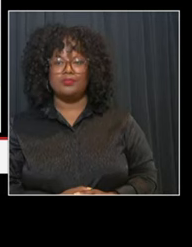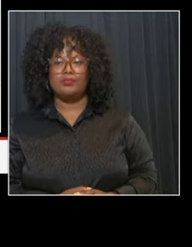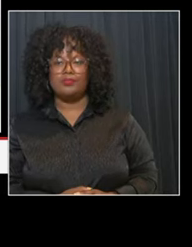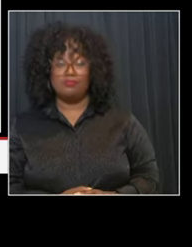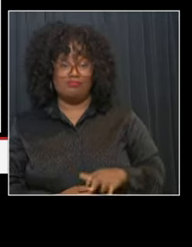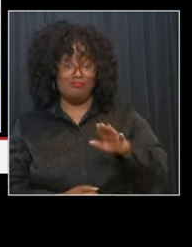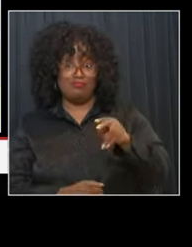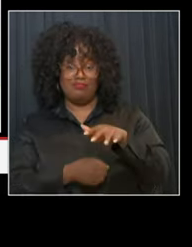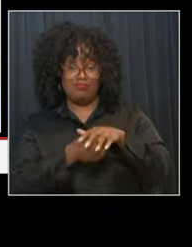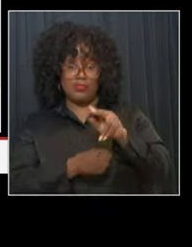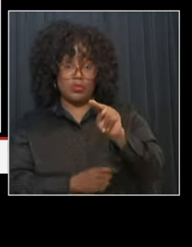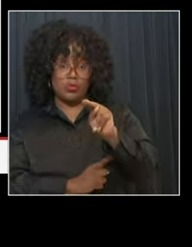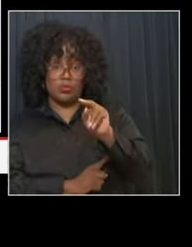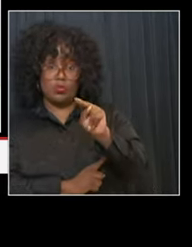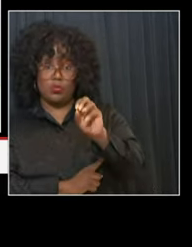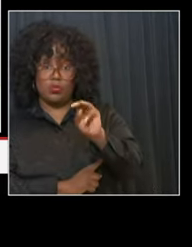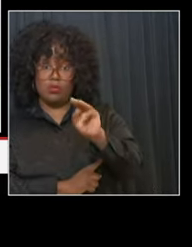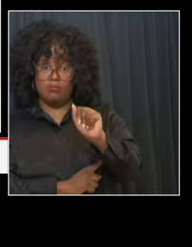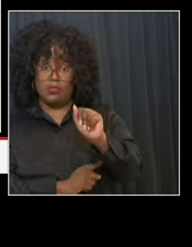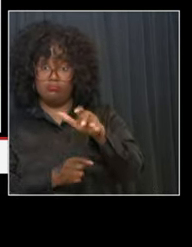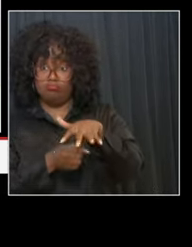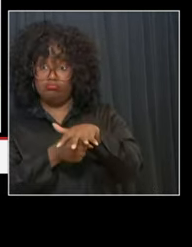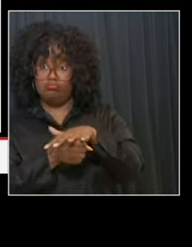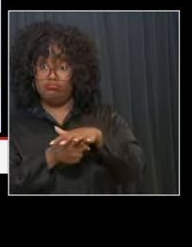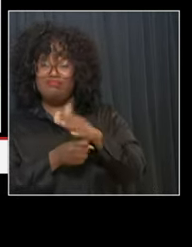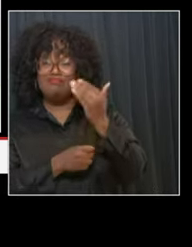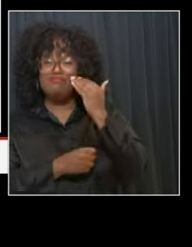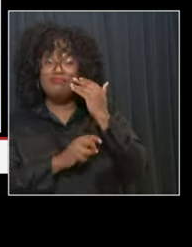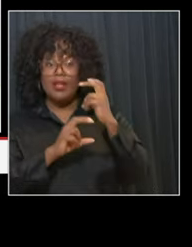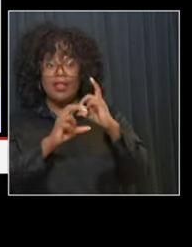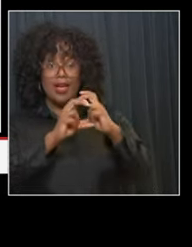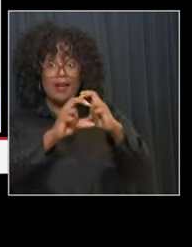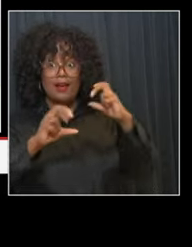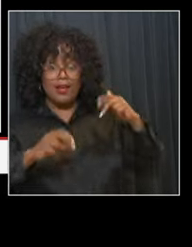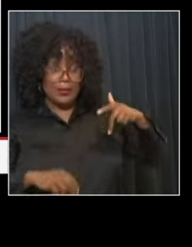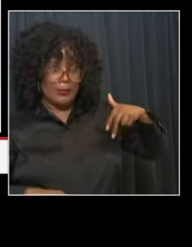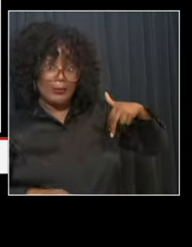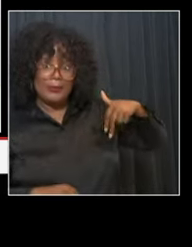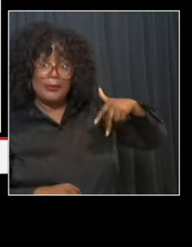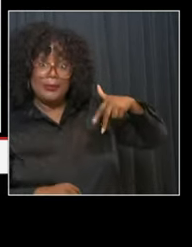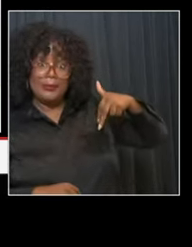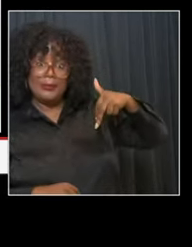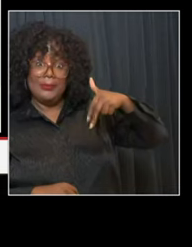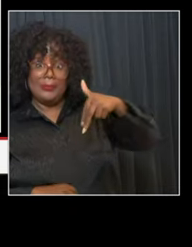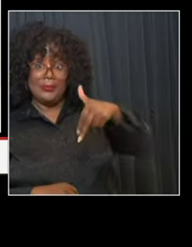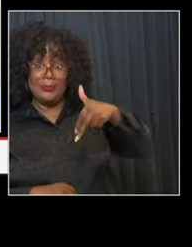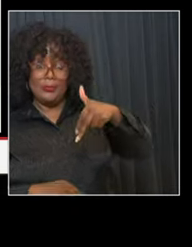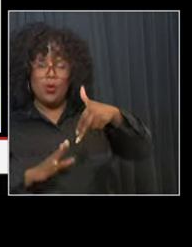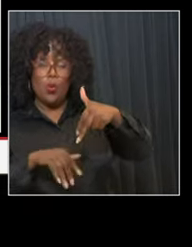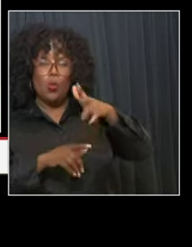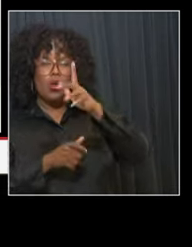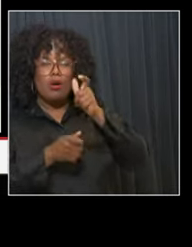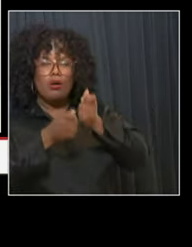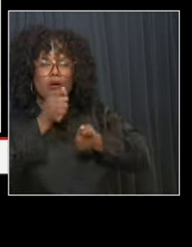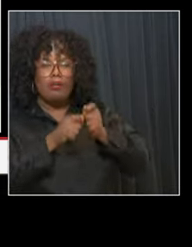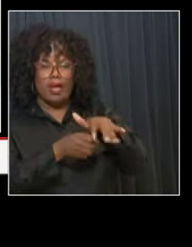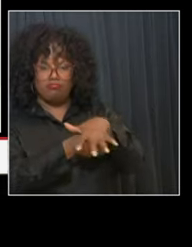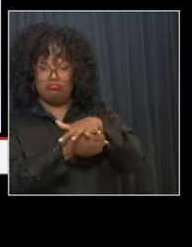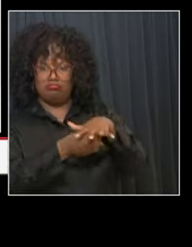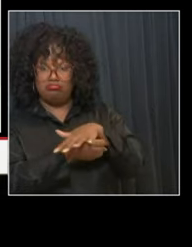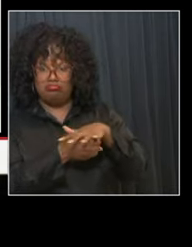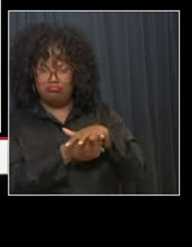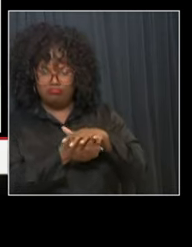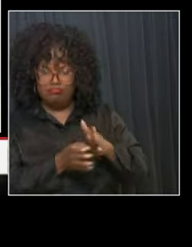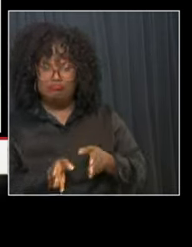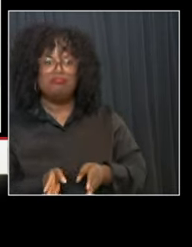get around the city. We also have substantial investments in some of our traditional infrastructure. So $331 million for